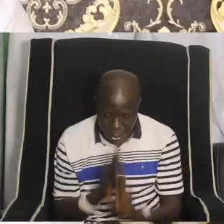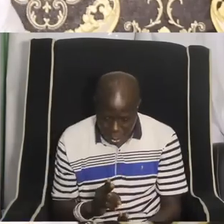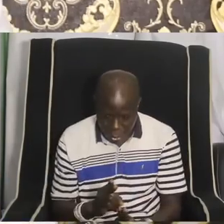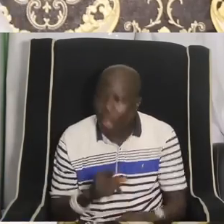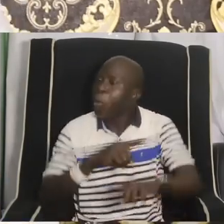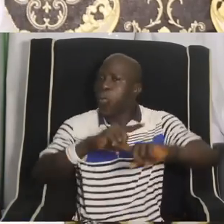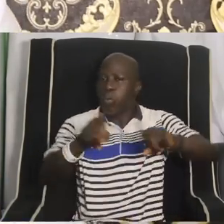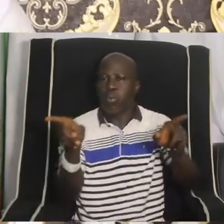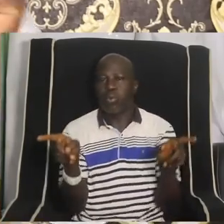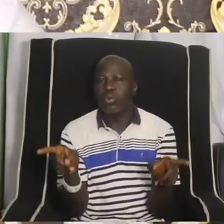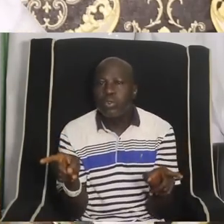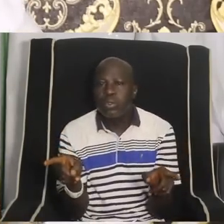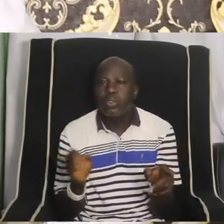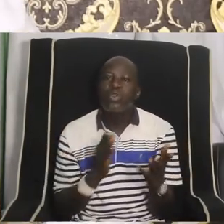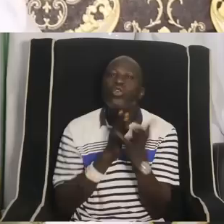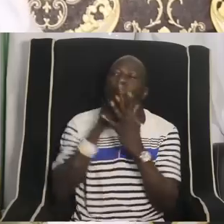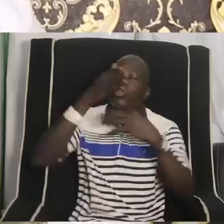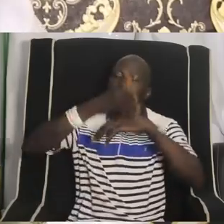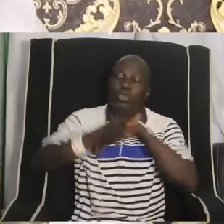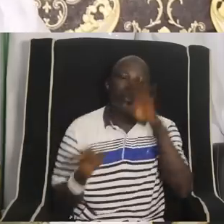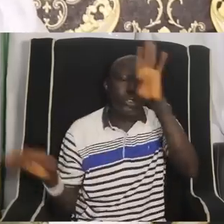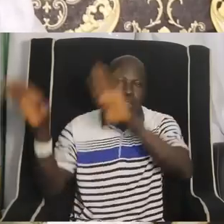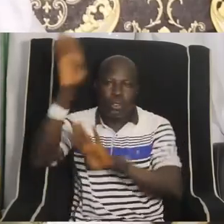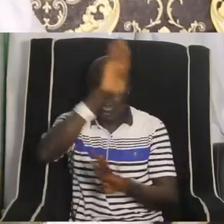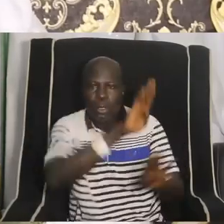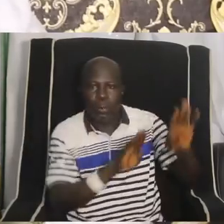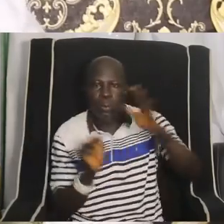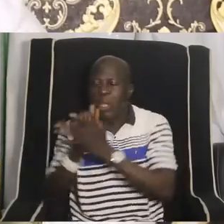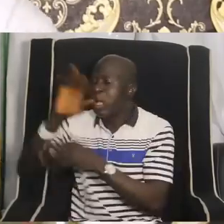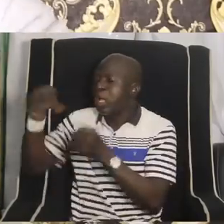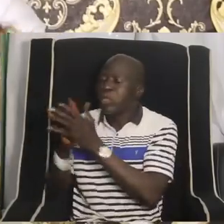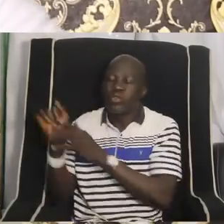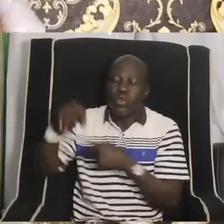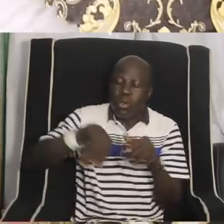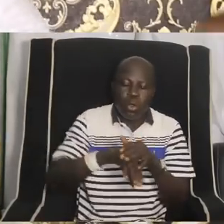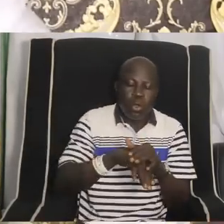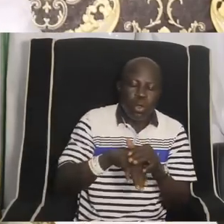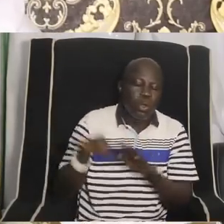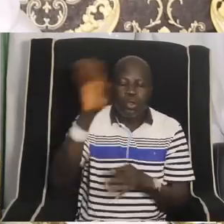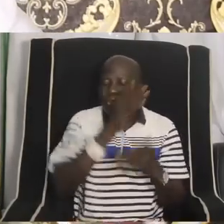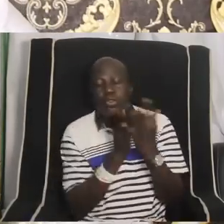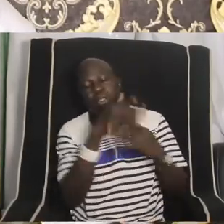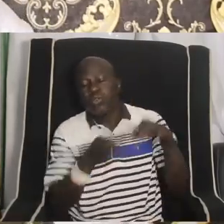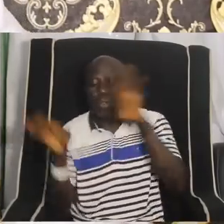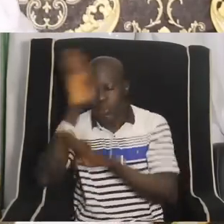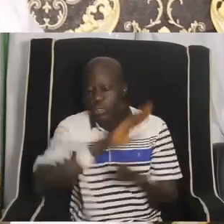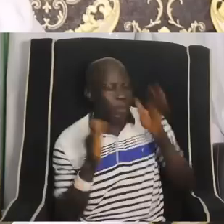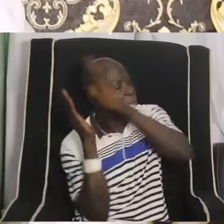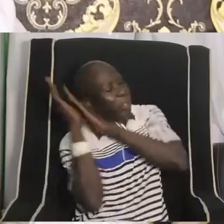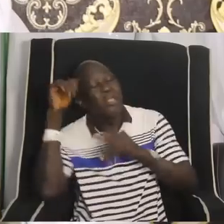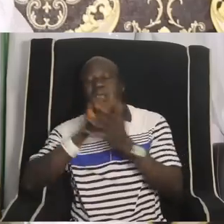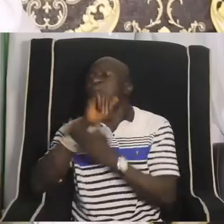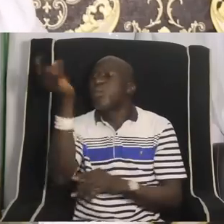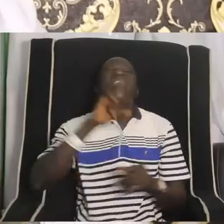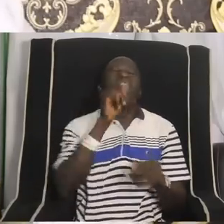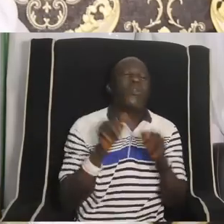honorable. Ṣùgbọ́n ni pa ogun ibusun ibi ti o ye ko gun won ti gun ibusun ti e kan te won ti te. True battle of bed